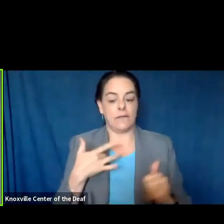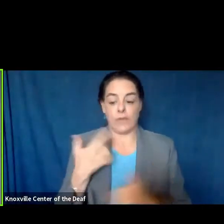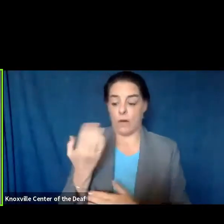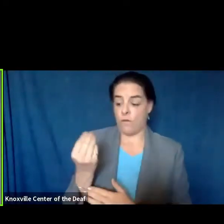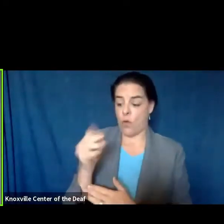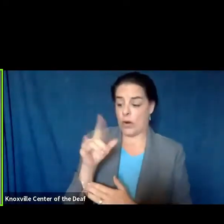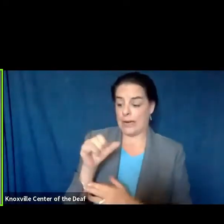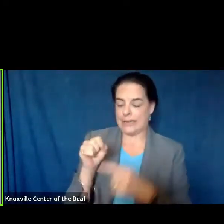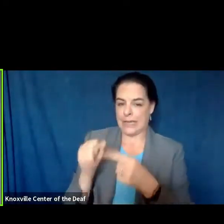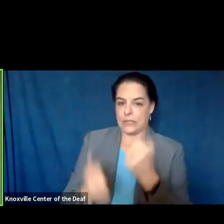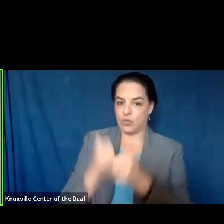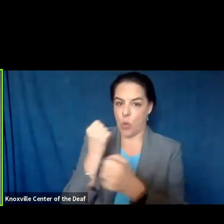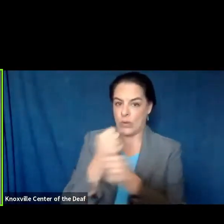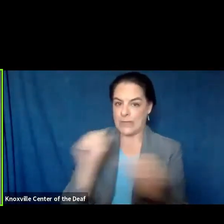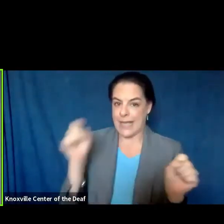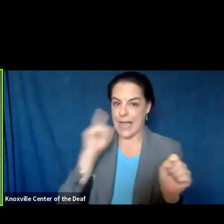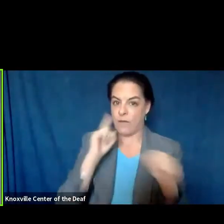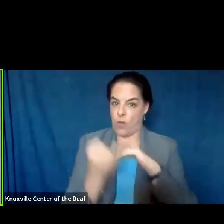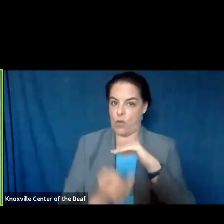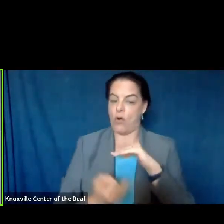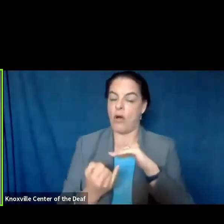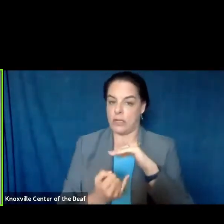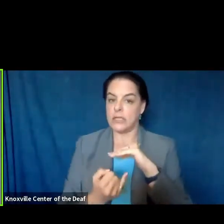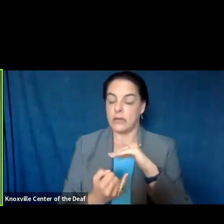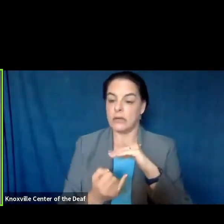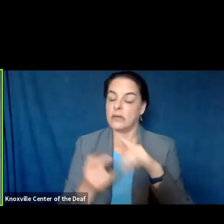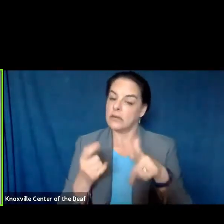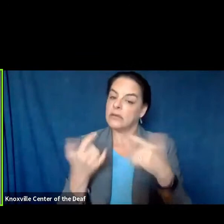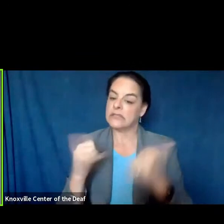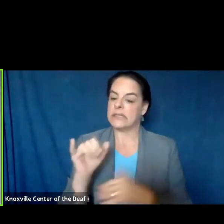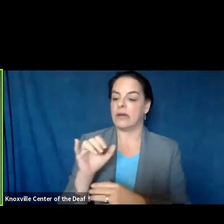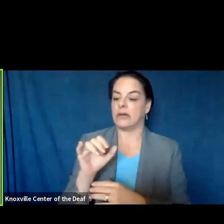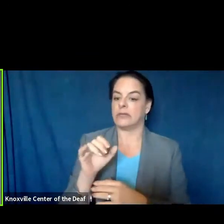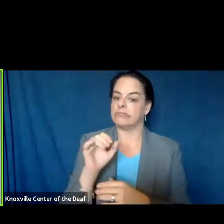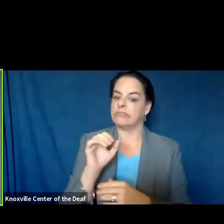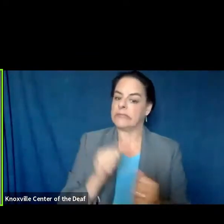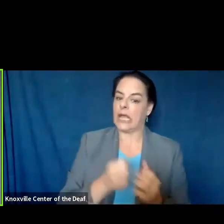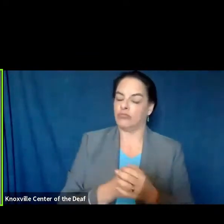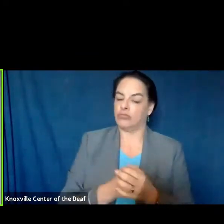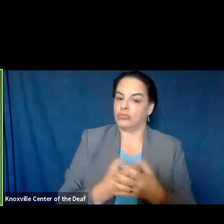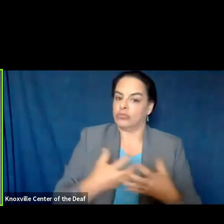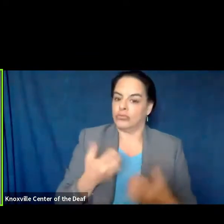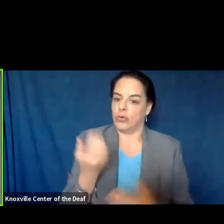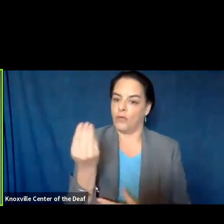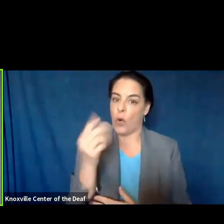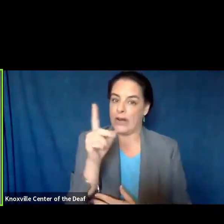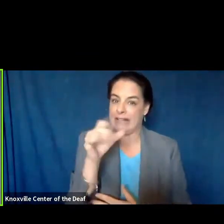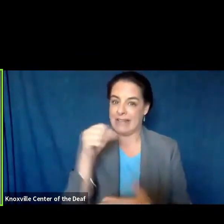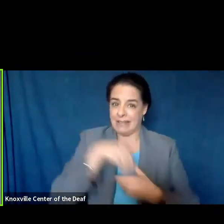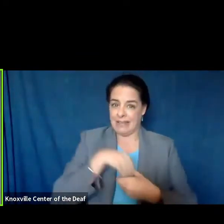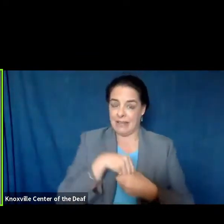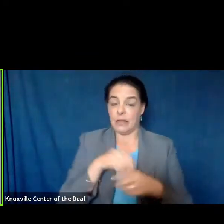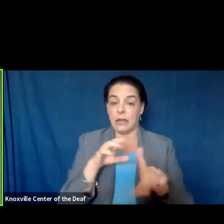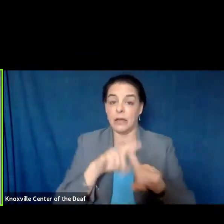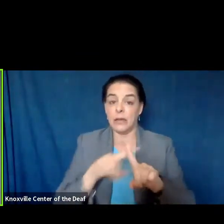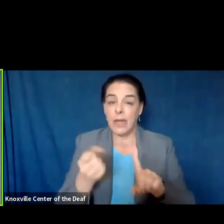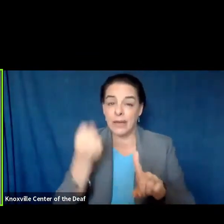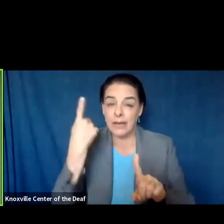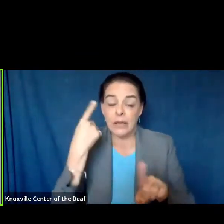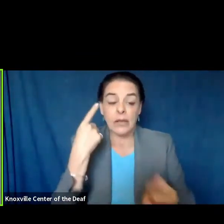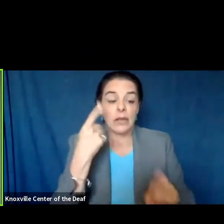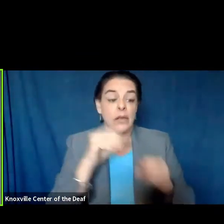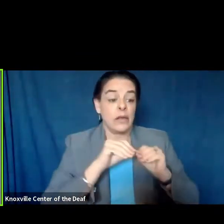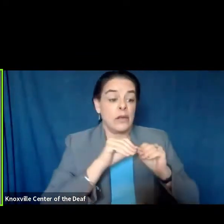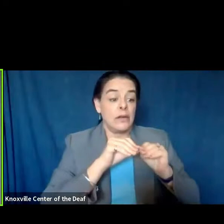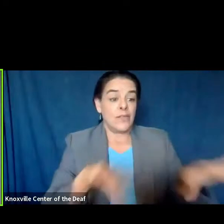safest option for quarantine. That is still the incubation period, 2 to 14 days. However, the chance of transmission